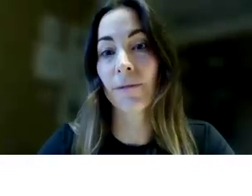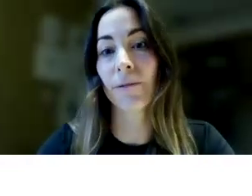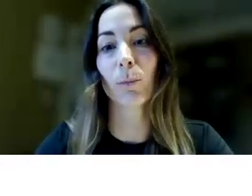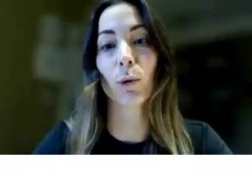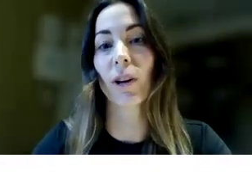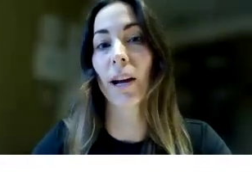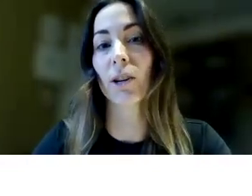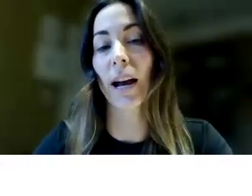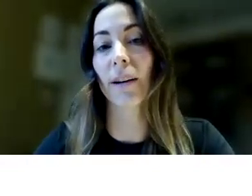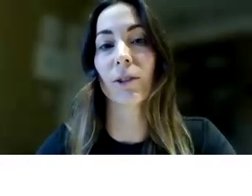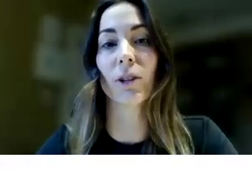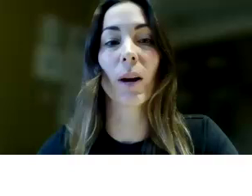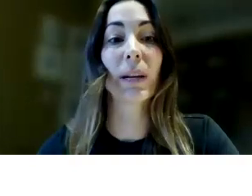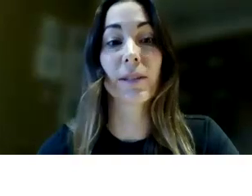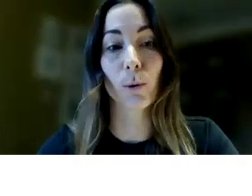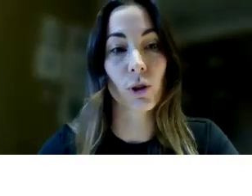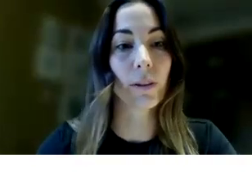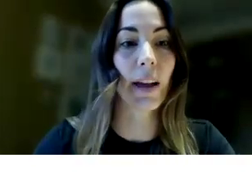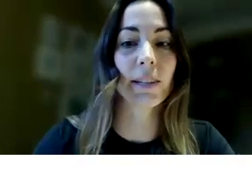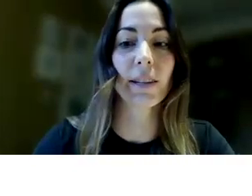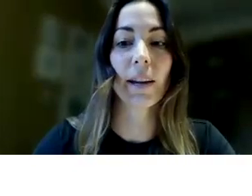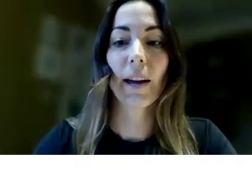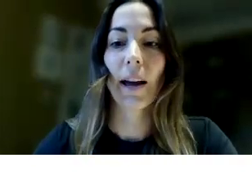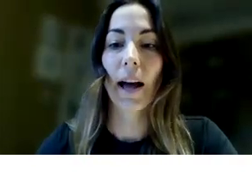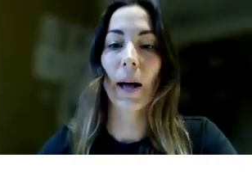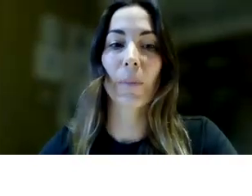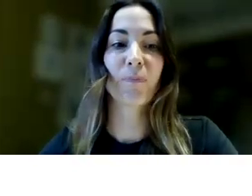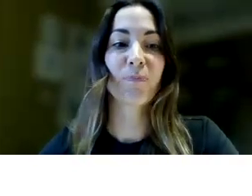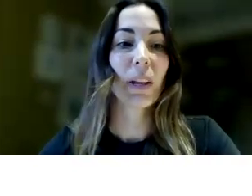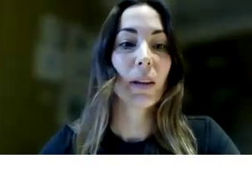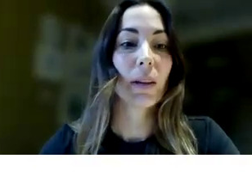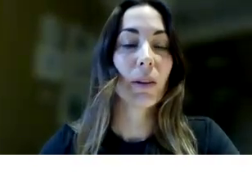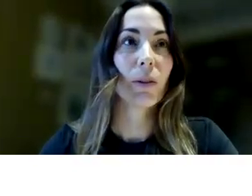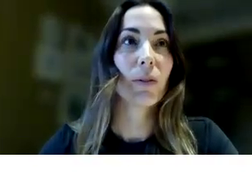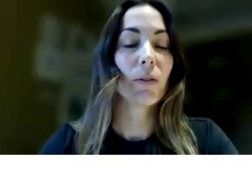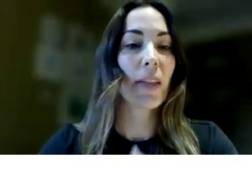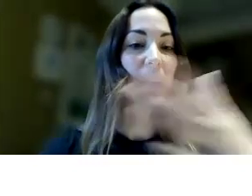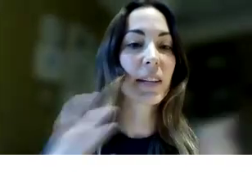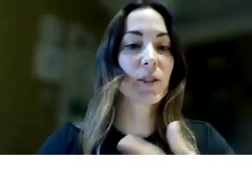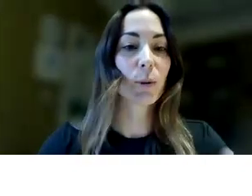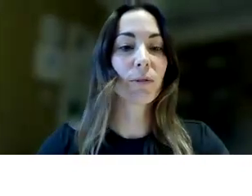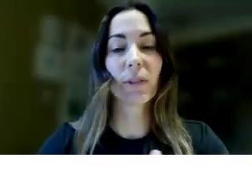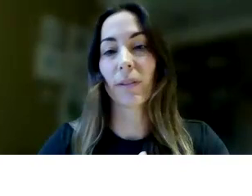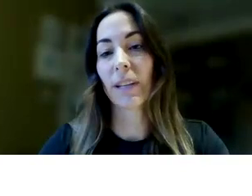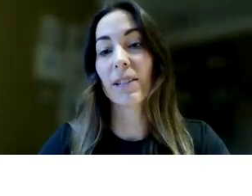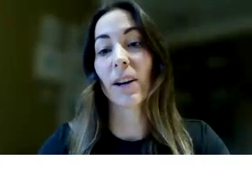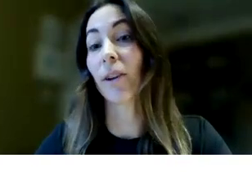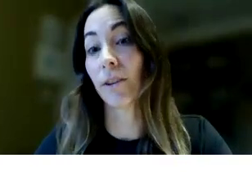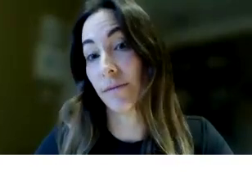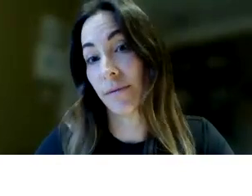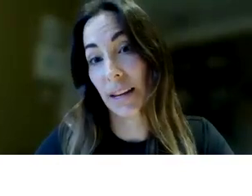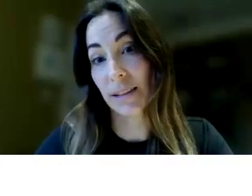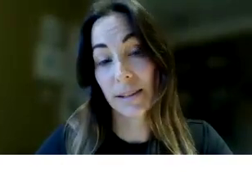the day, feeling more tired after a big social event. Um, and these can sort of lead